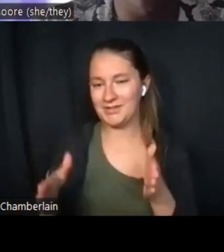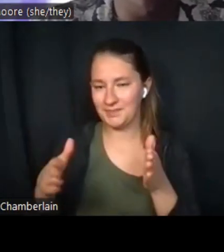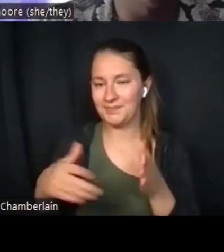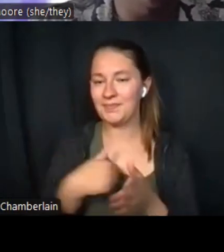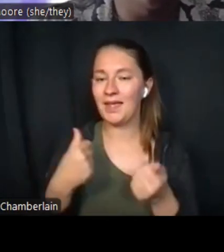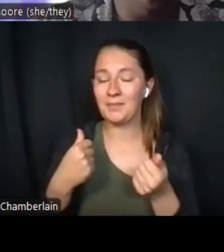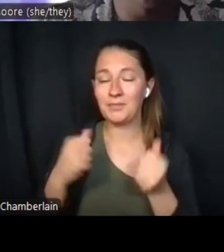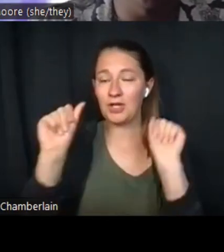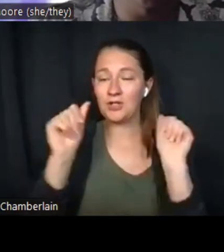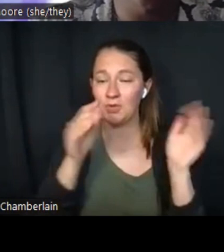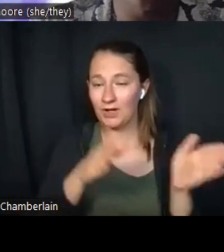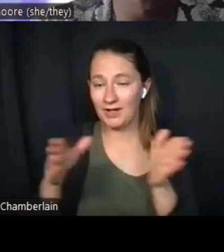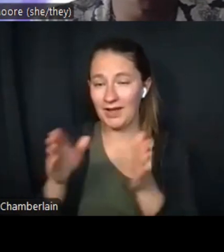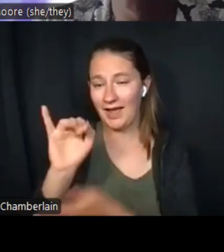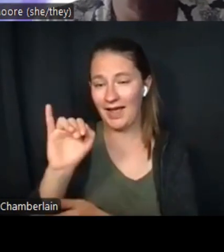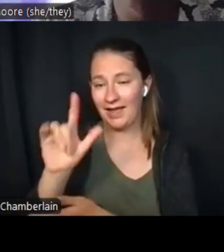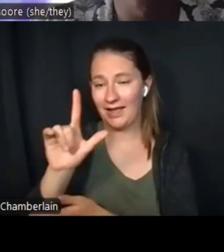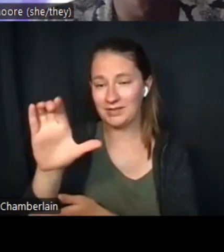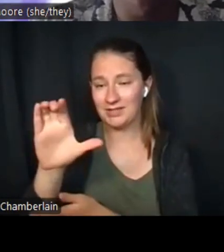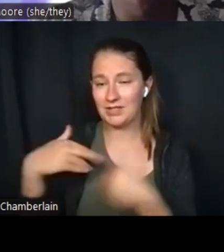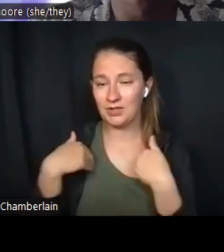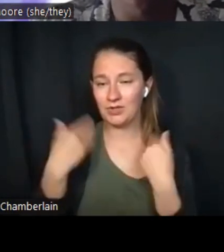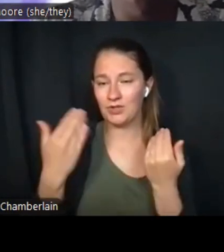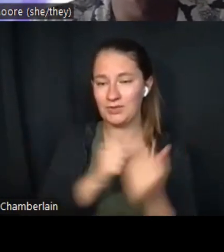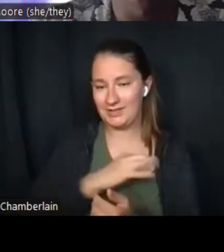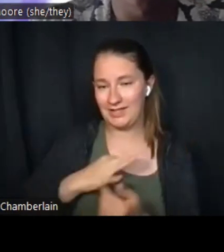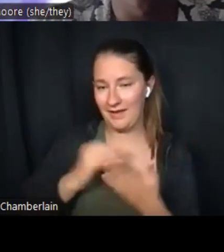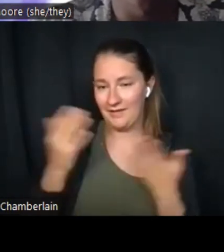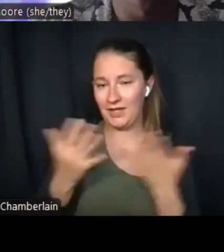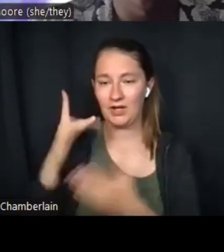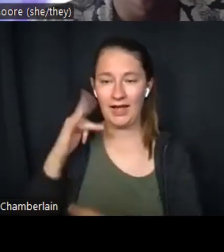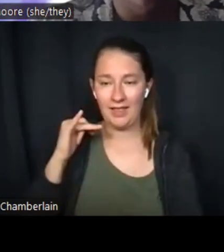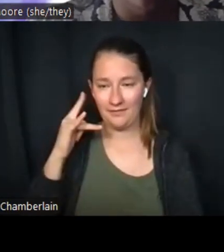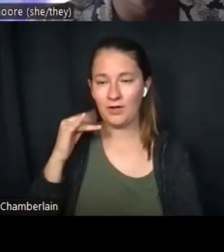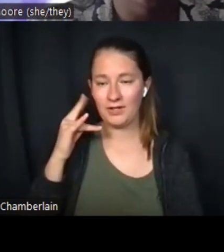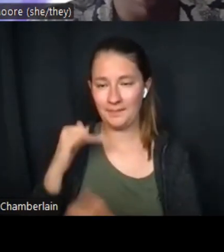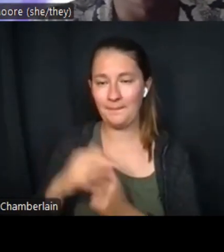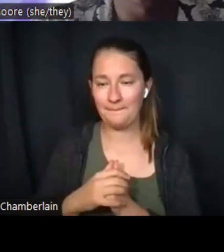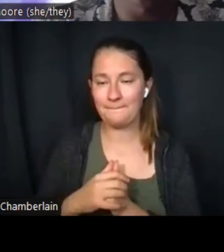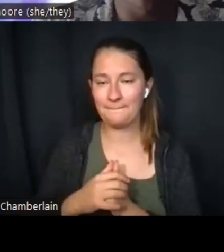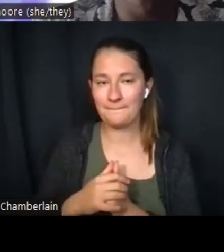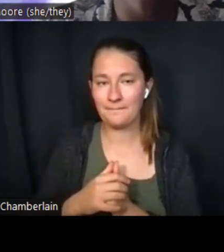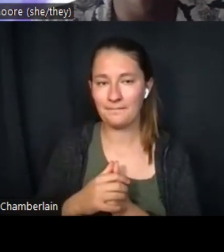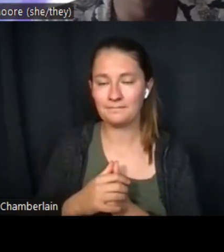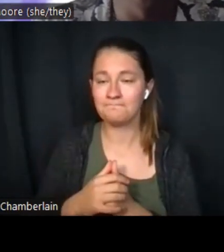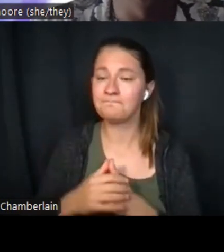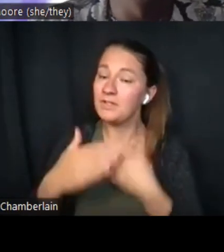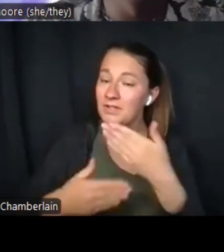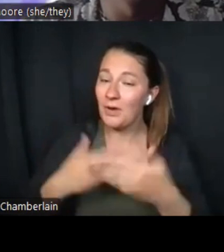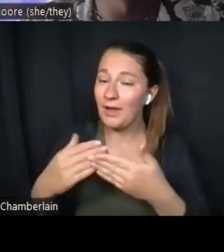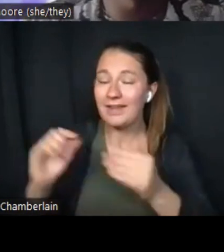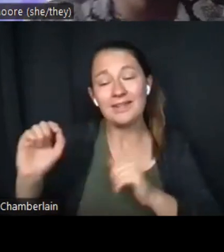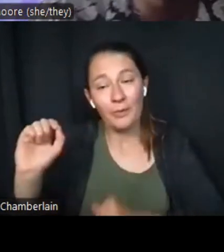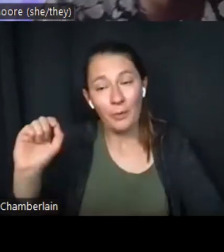the ILC youth staff here in California. It's going okay.